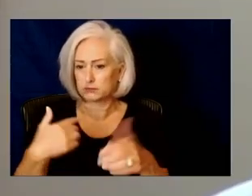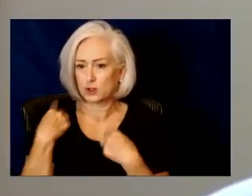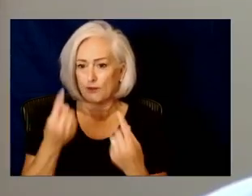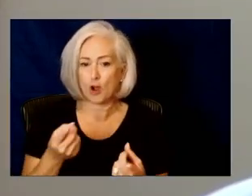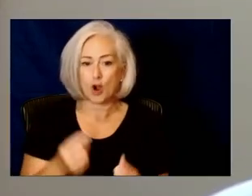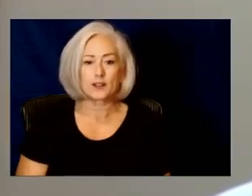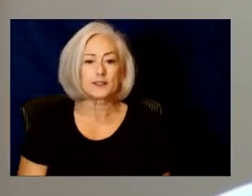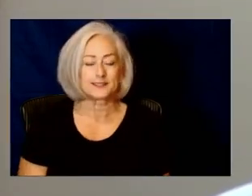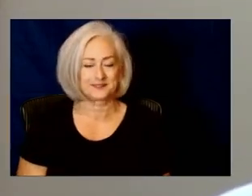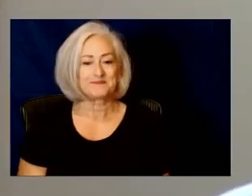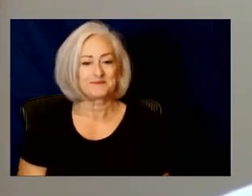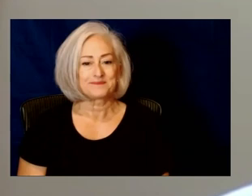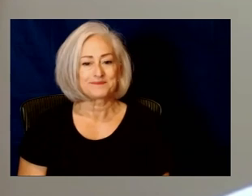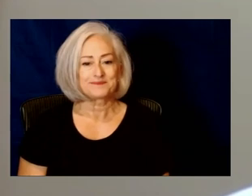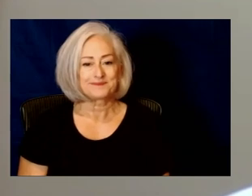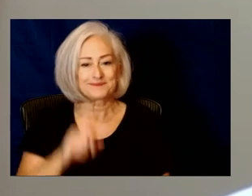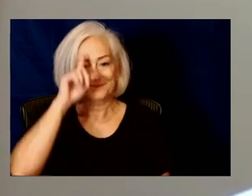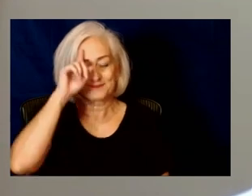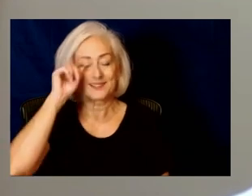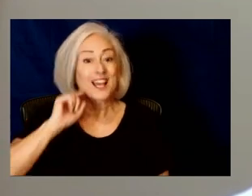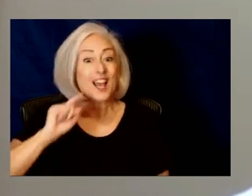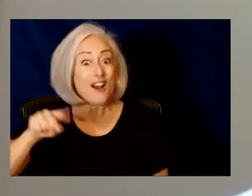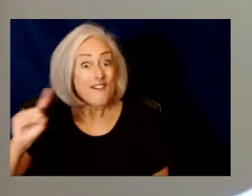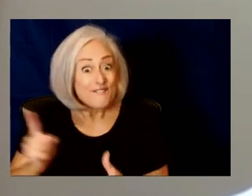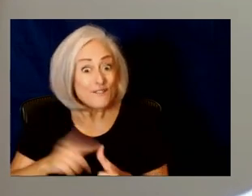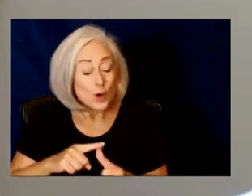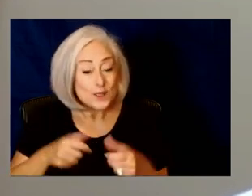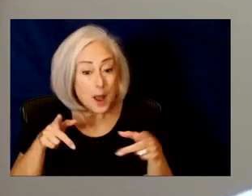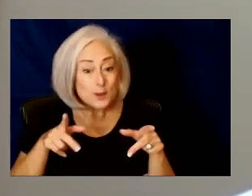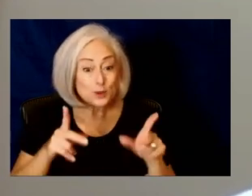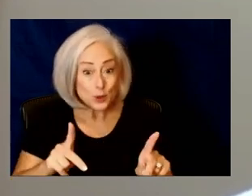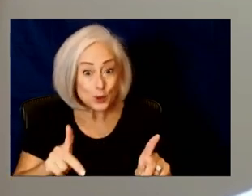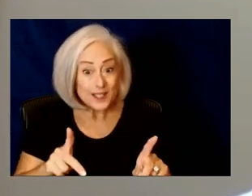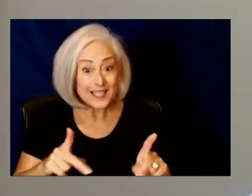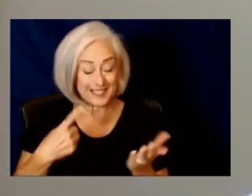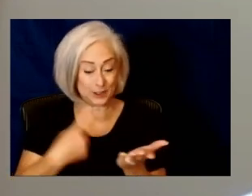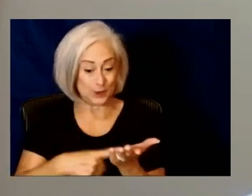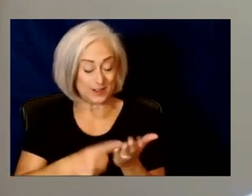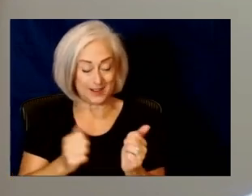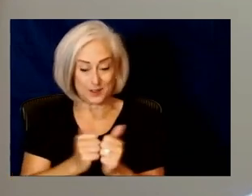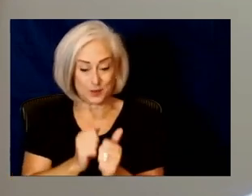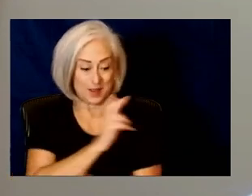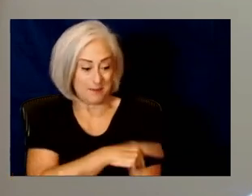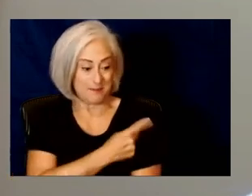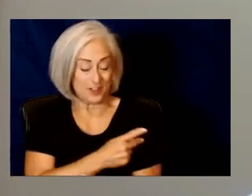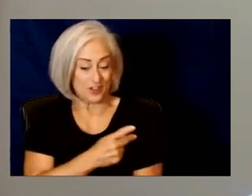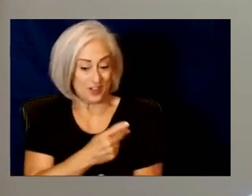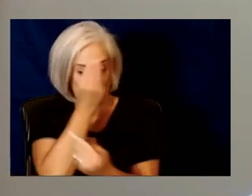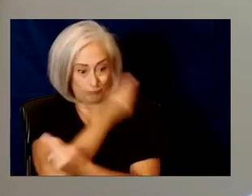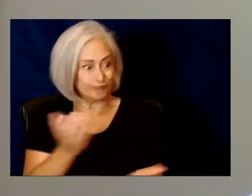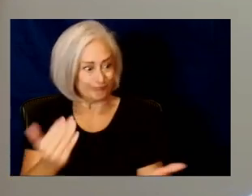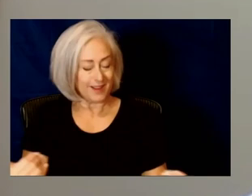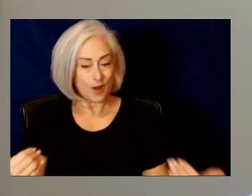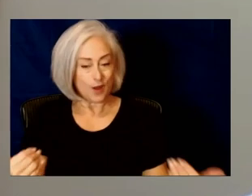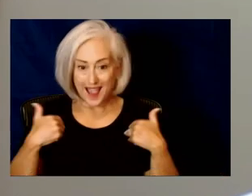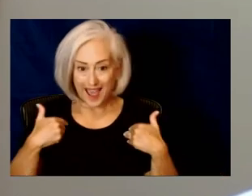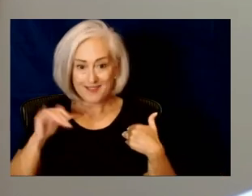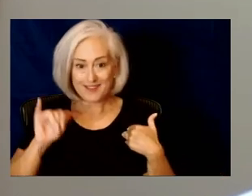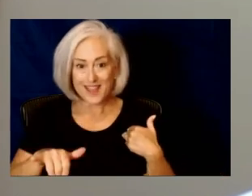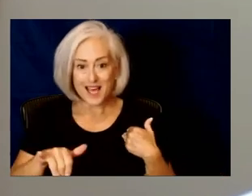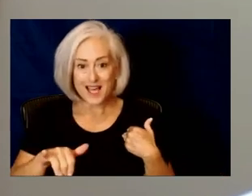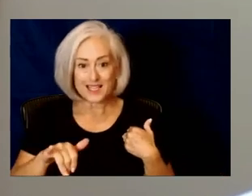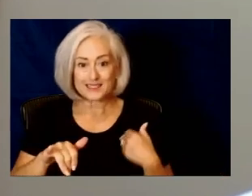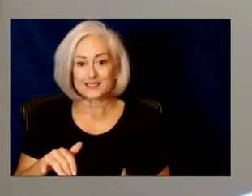Well, this is the first opportunity that I've been able to discuss with patients that we actually have it now. So for probably about